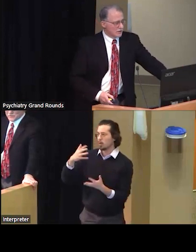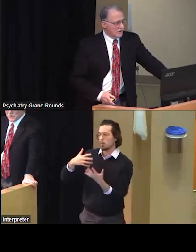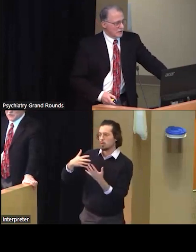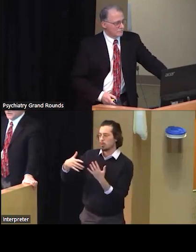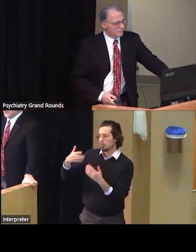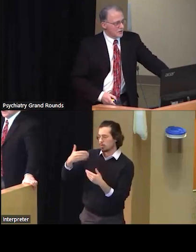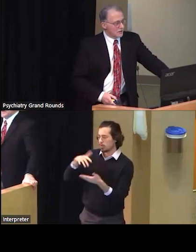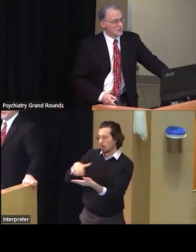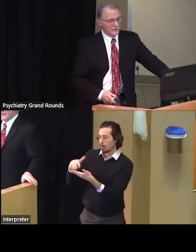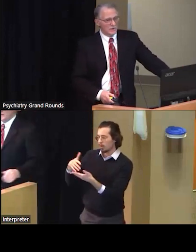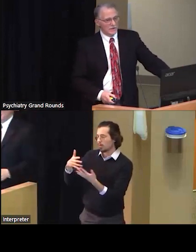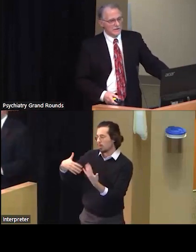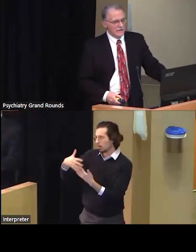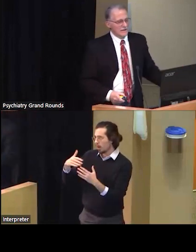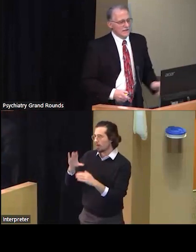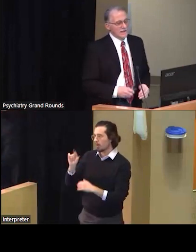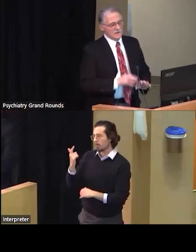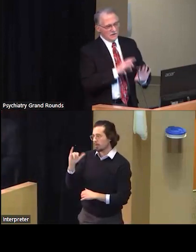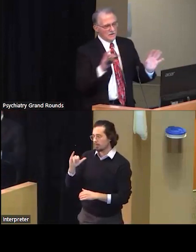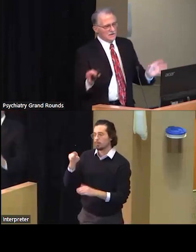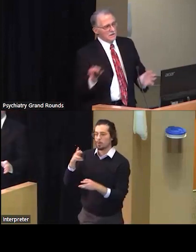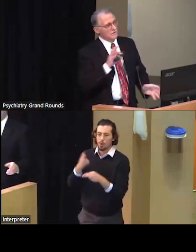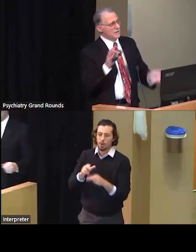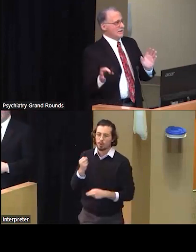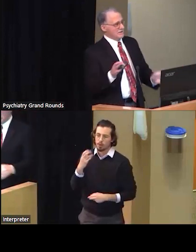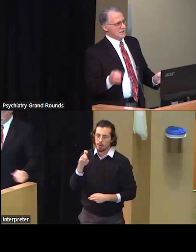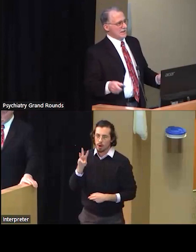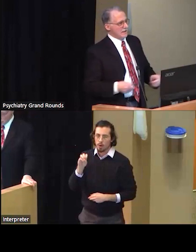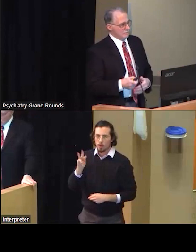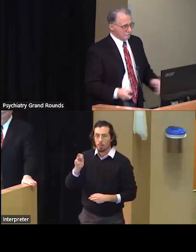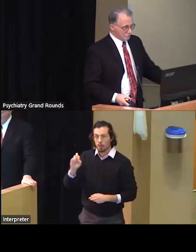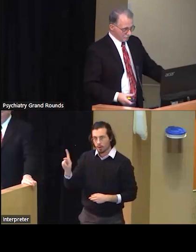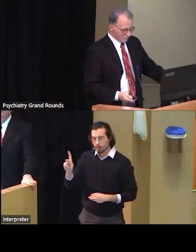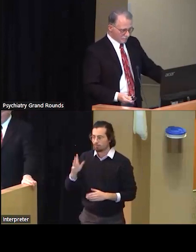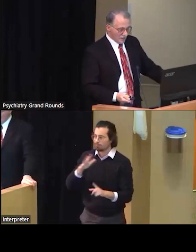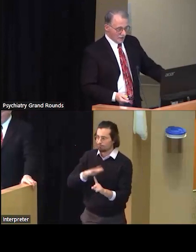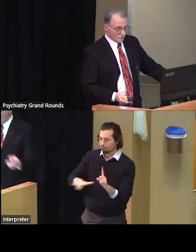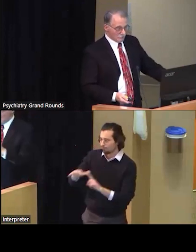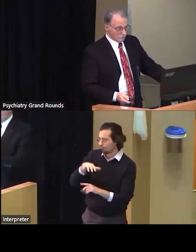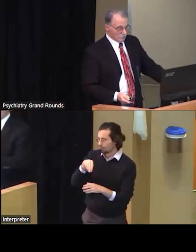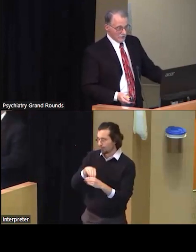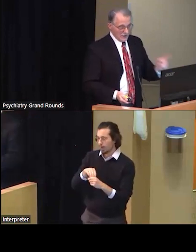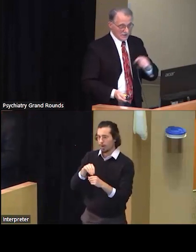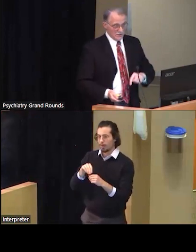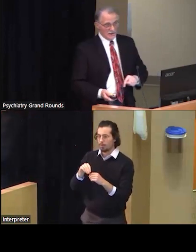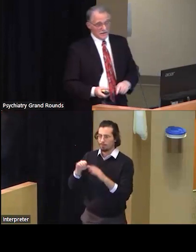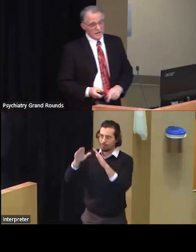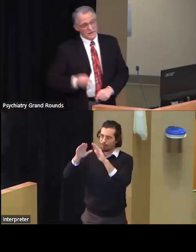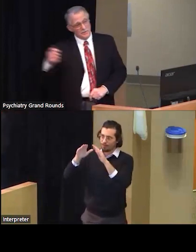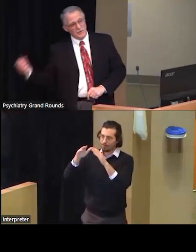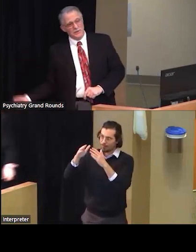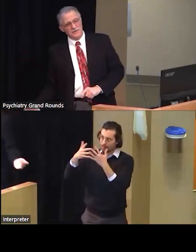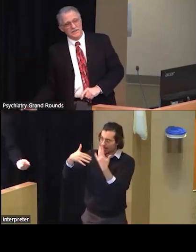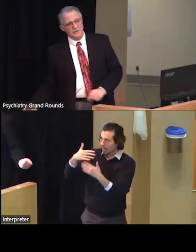wrote this book called Shadow Work. And it's all over in our society. If you buy something at